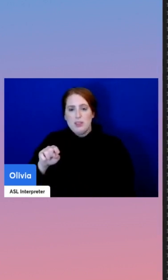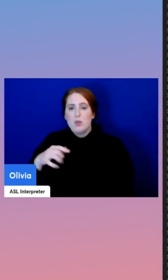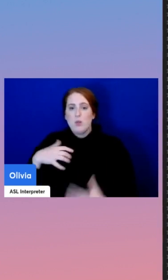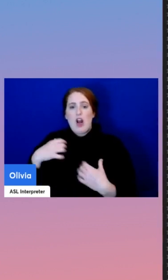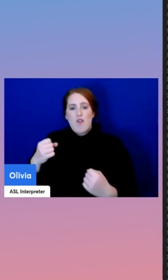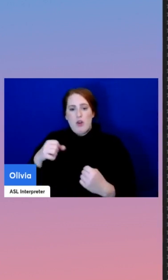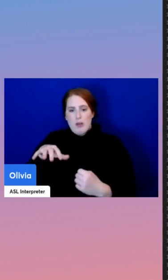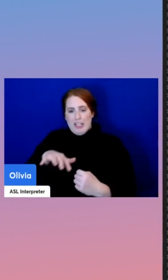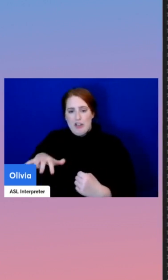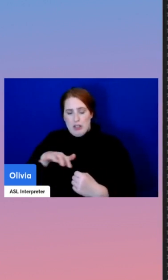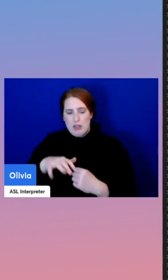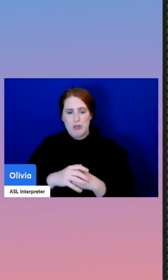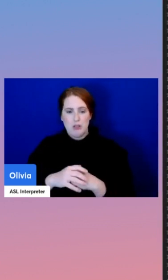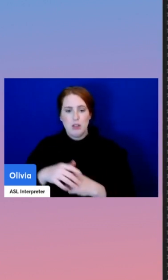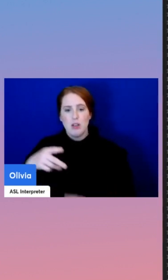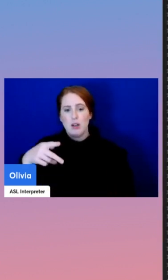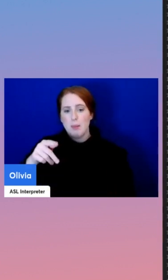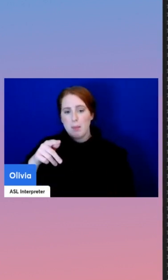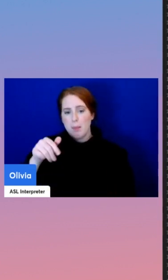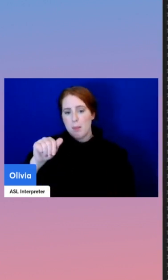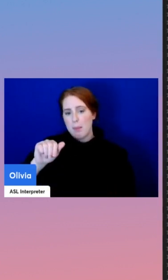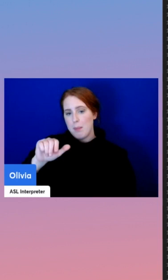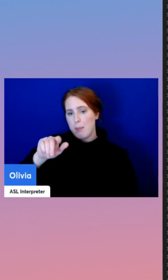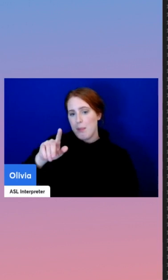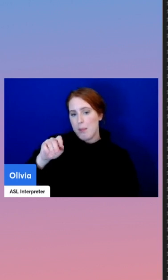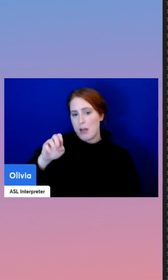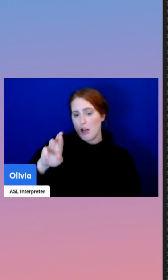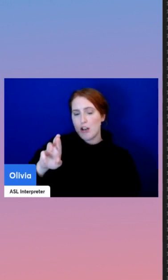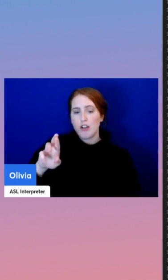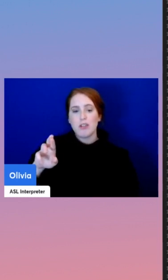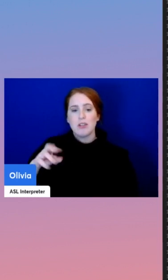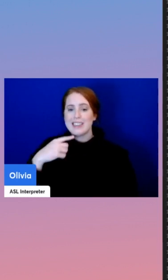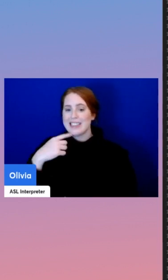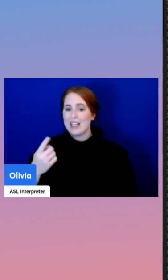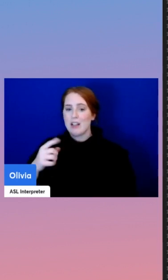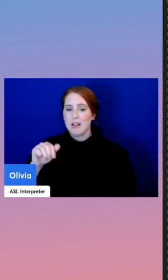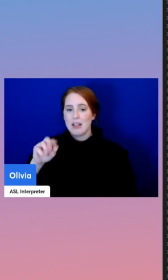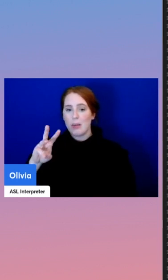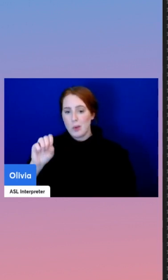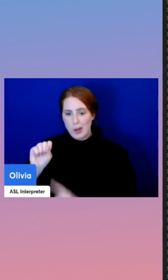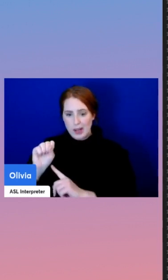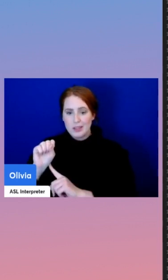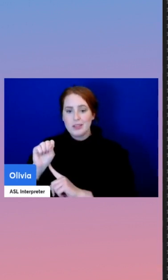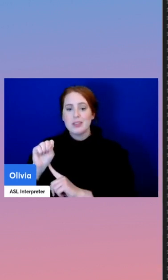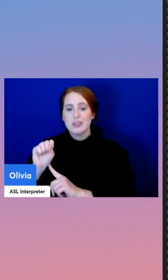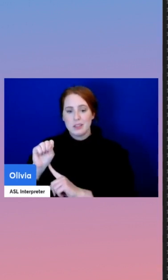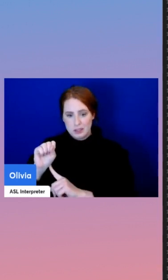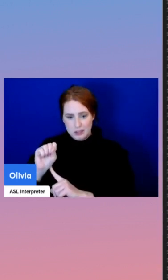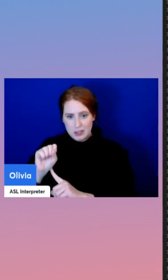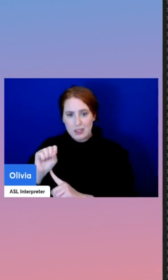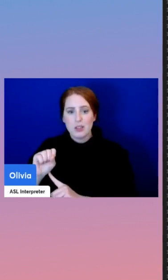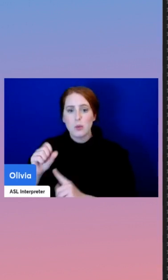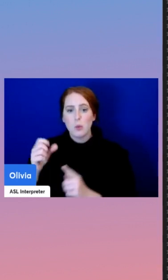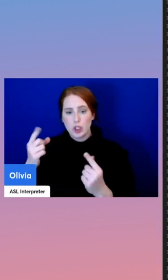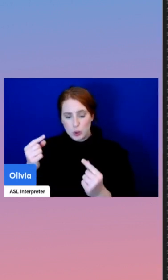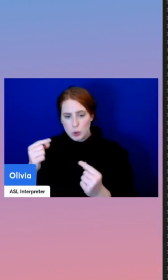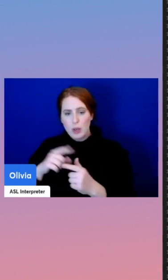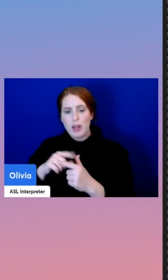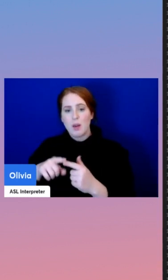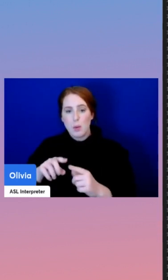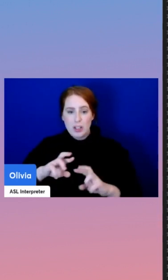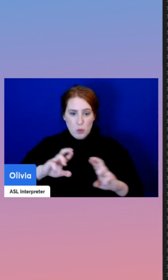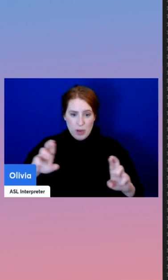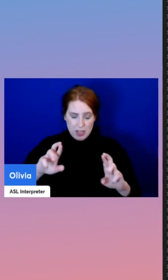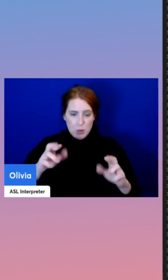And then after Packer instructs AWS to spin that EC2 instance, it waits until it's ready. And after it's ready, it attempts to connect